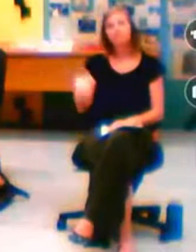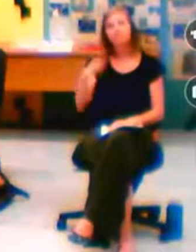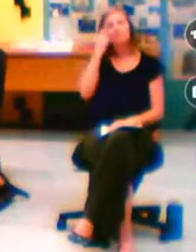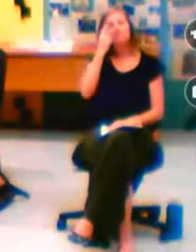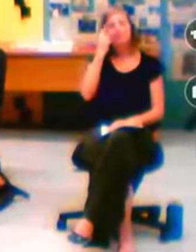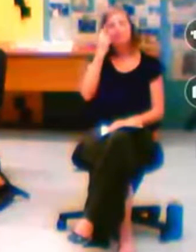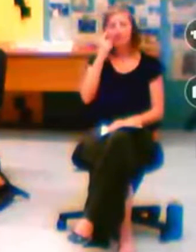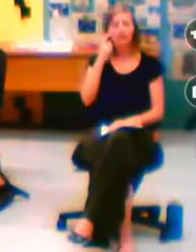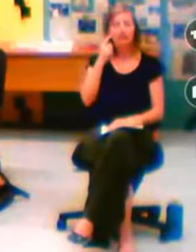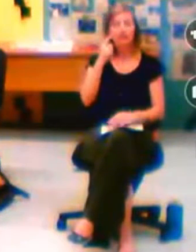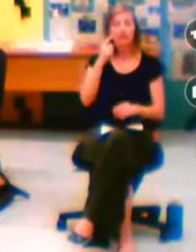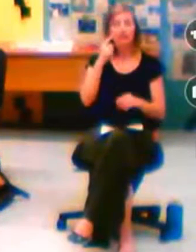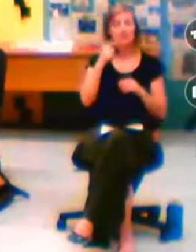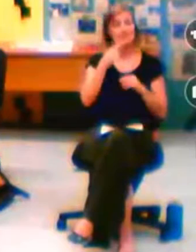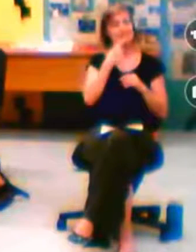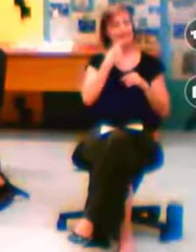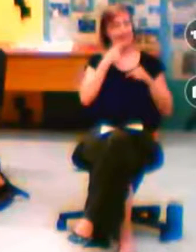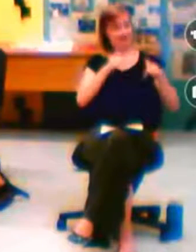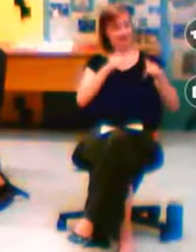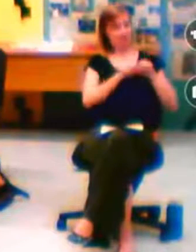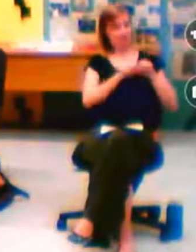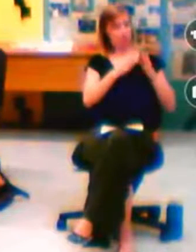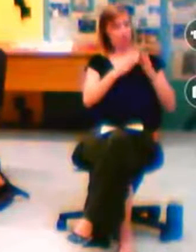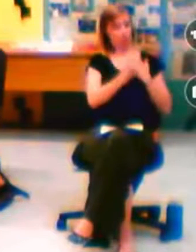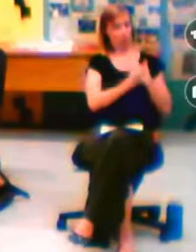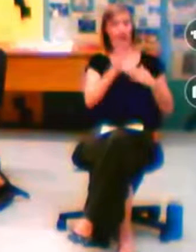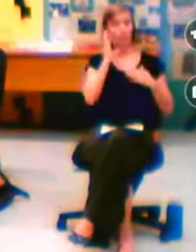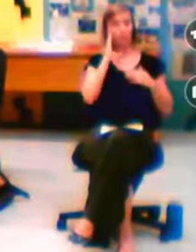or the payment structuring? Sure.